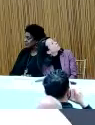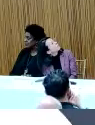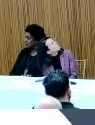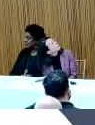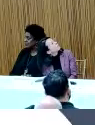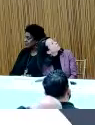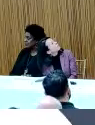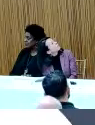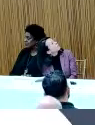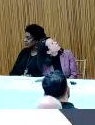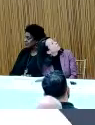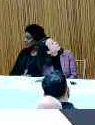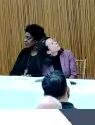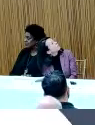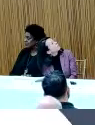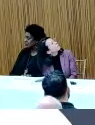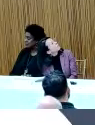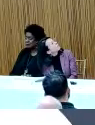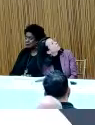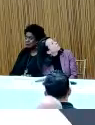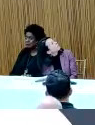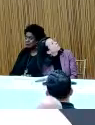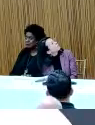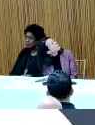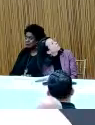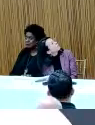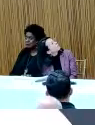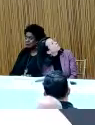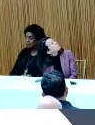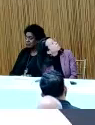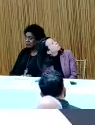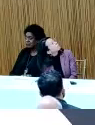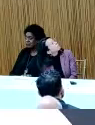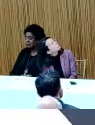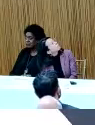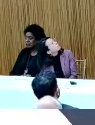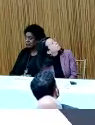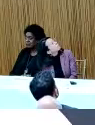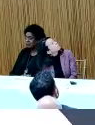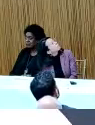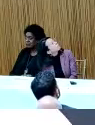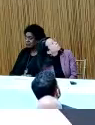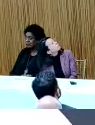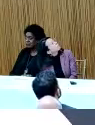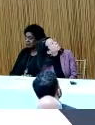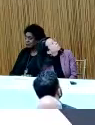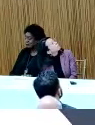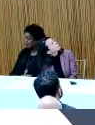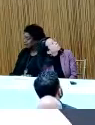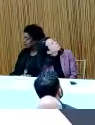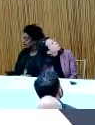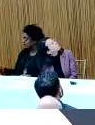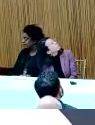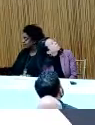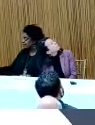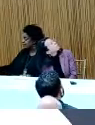ID you know she come out on Wednesday and I'll show us something all right but this is a routine I mean this is something that's not on